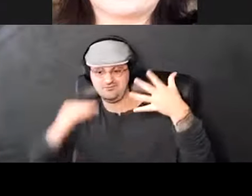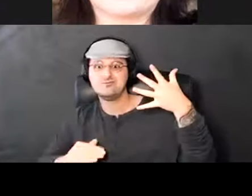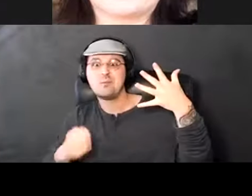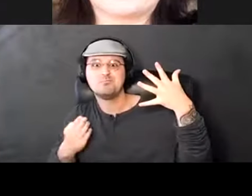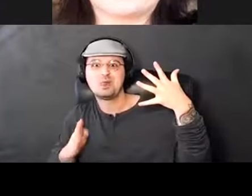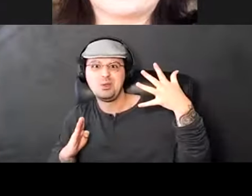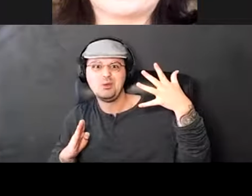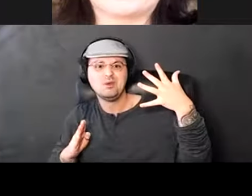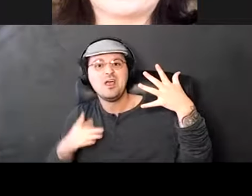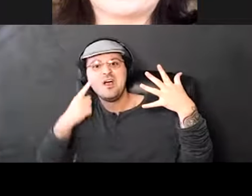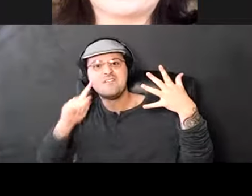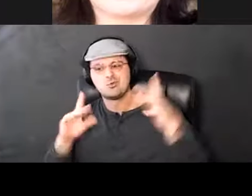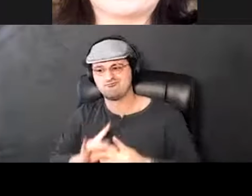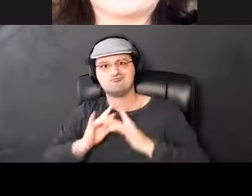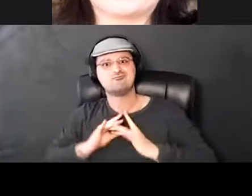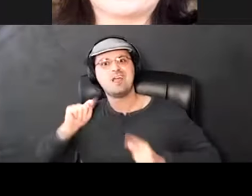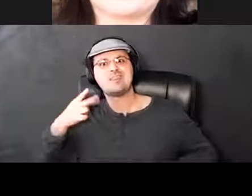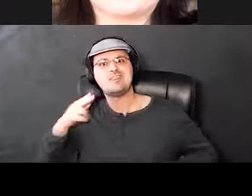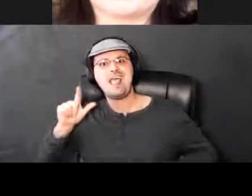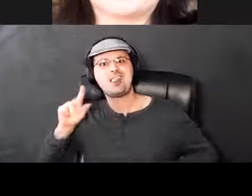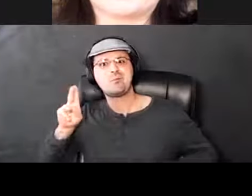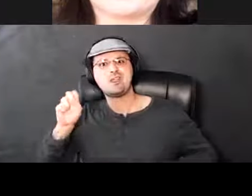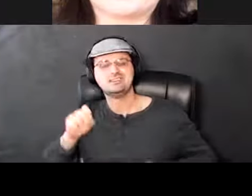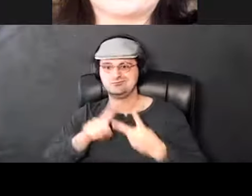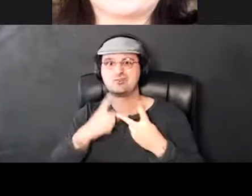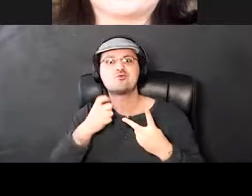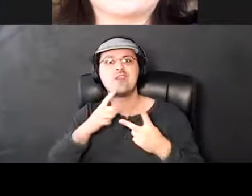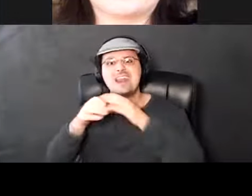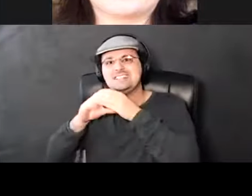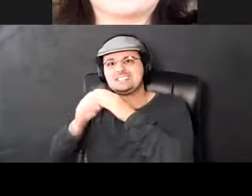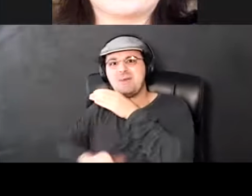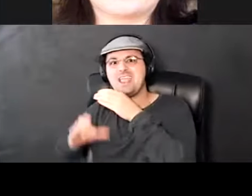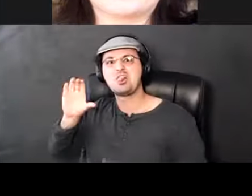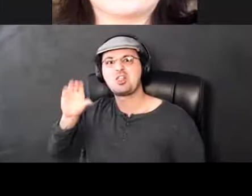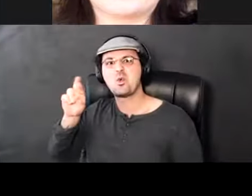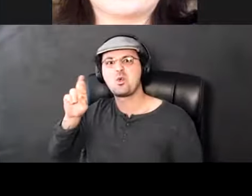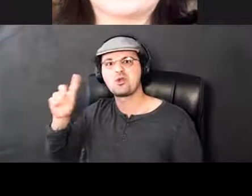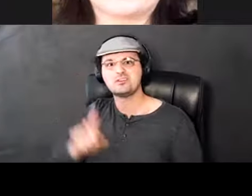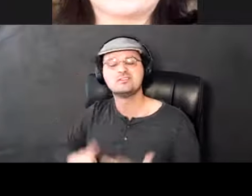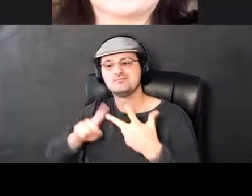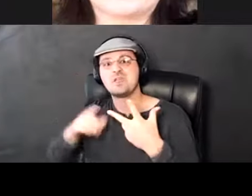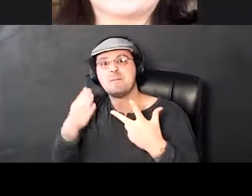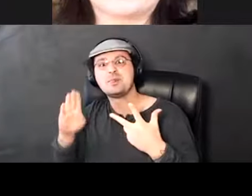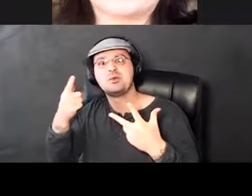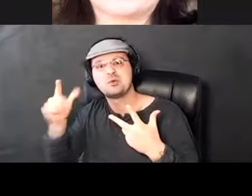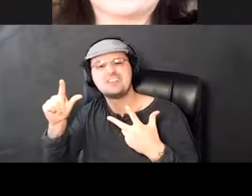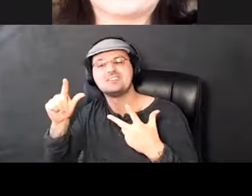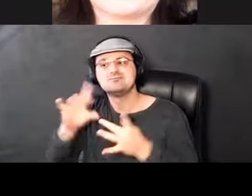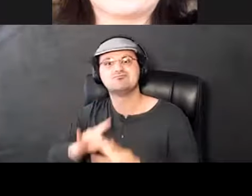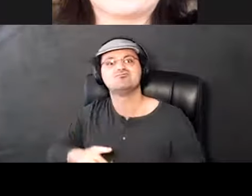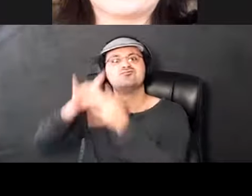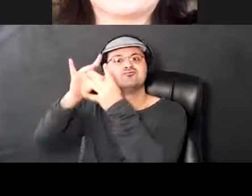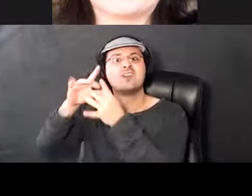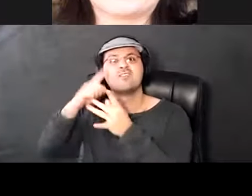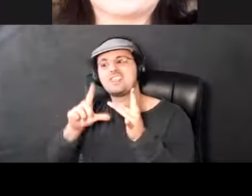down to the thalamus. There are neurons here in red that project down to the spinal cord. These ones in blue and green project across to the other